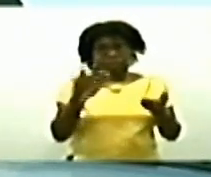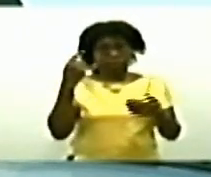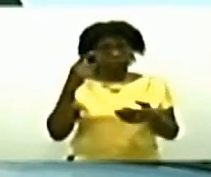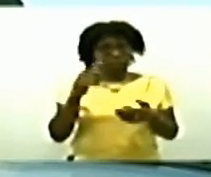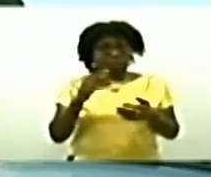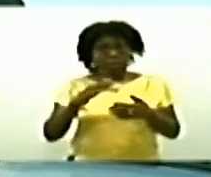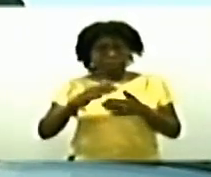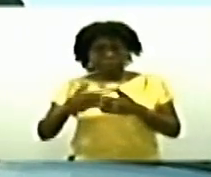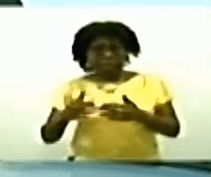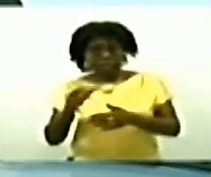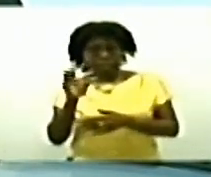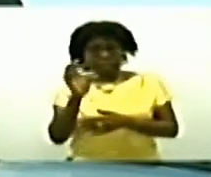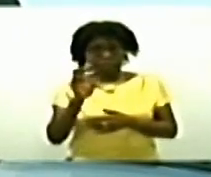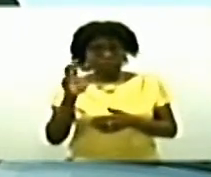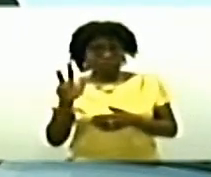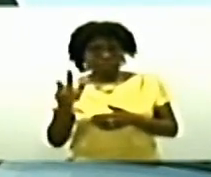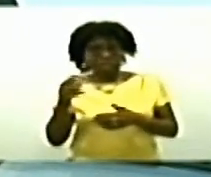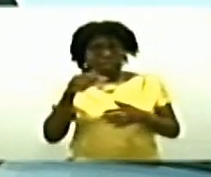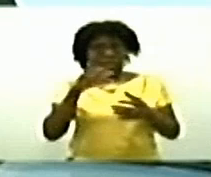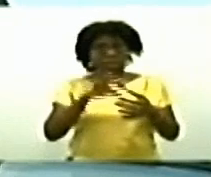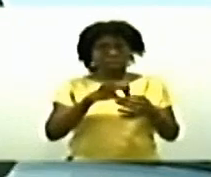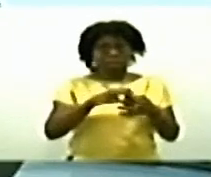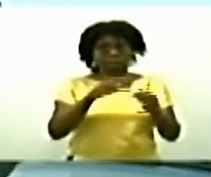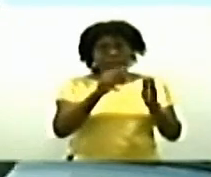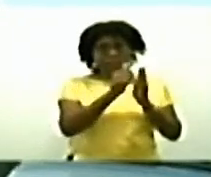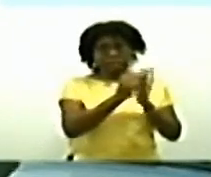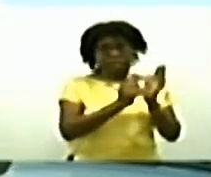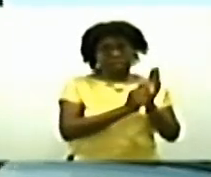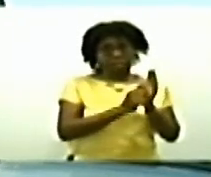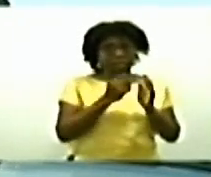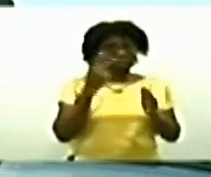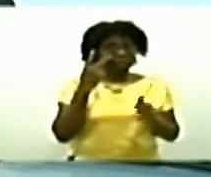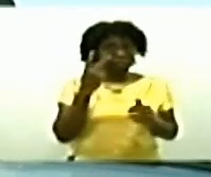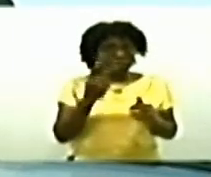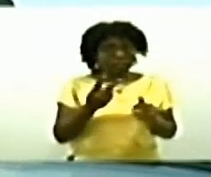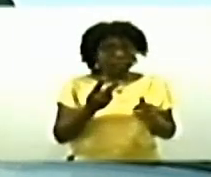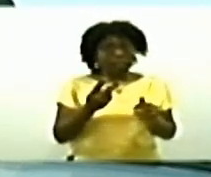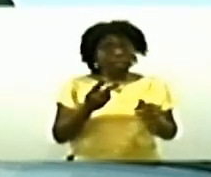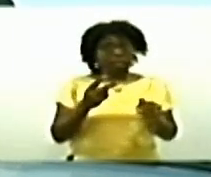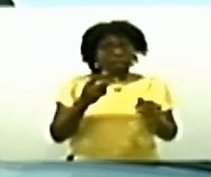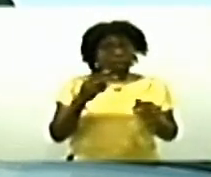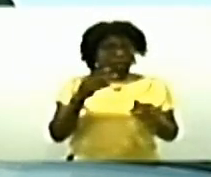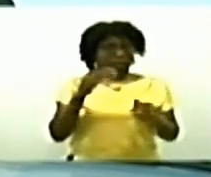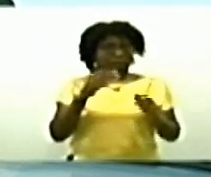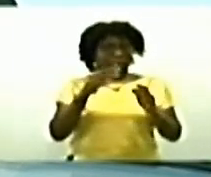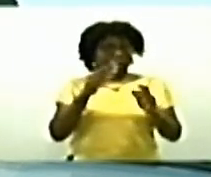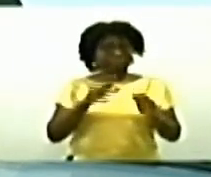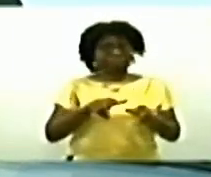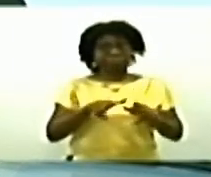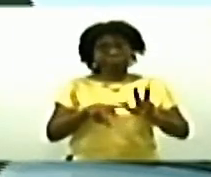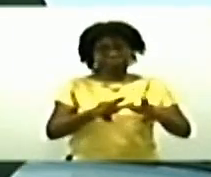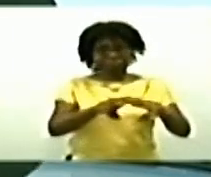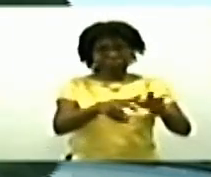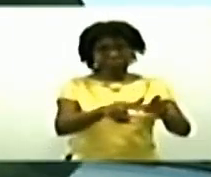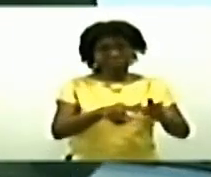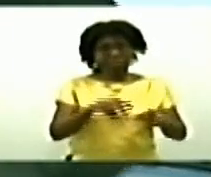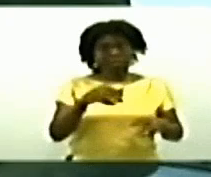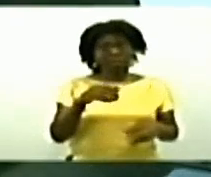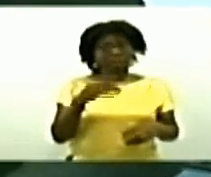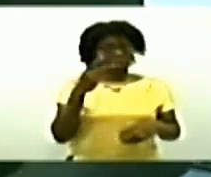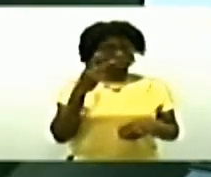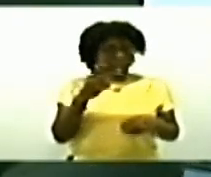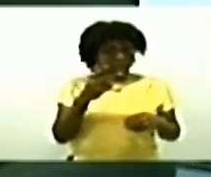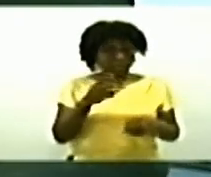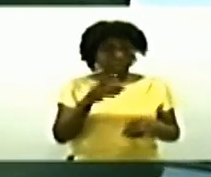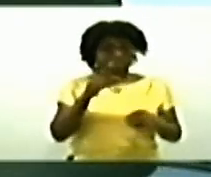of the Principal Act to impose on cyclists, pedestrians, the obligation to comply with directions. Also, this is